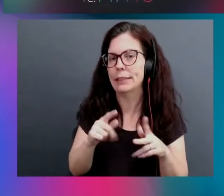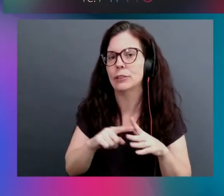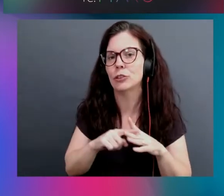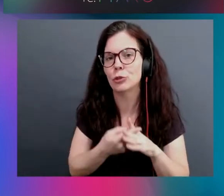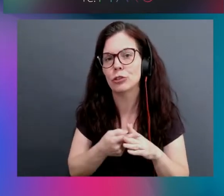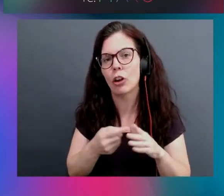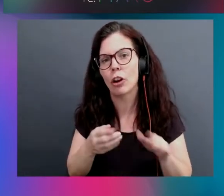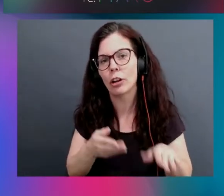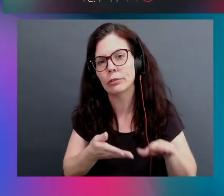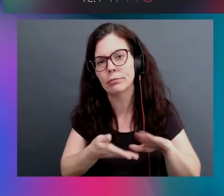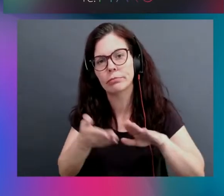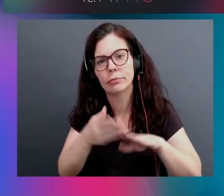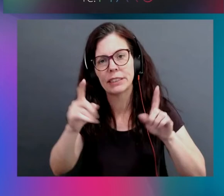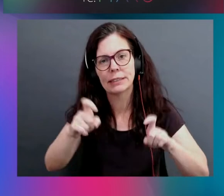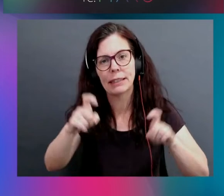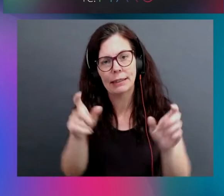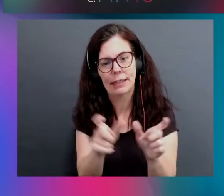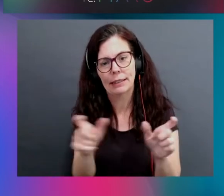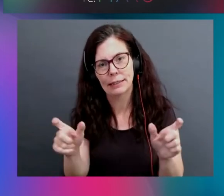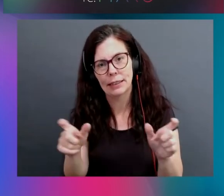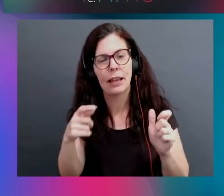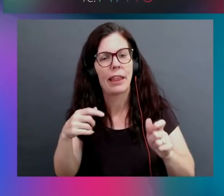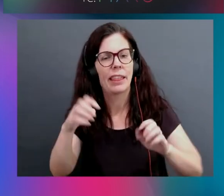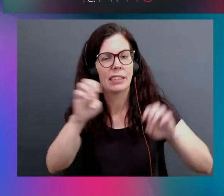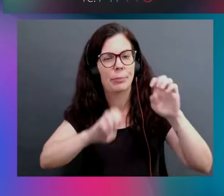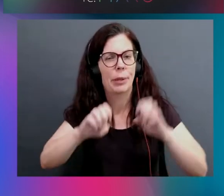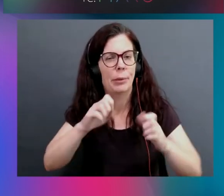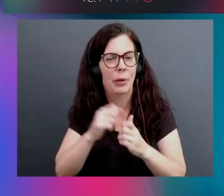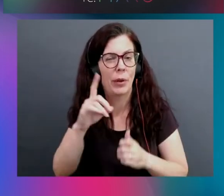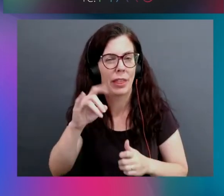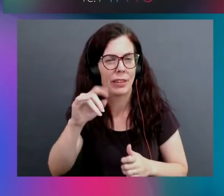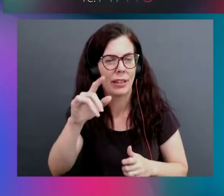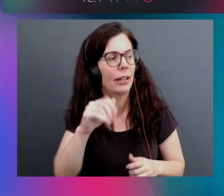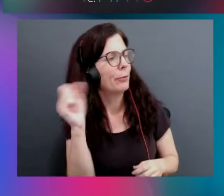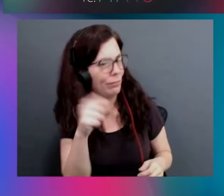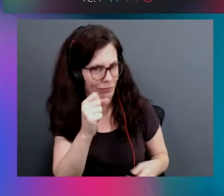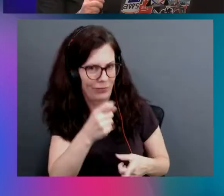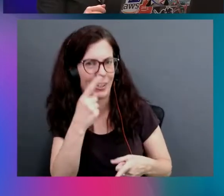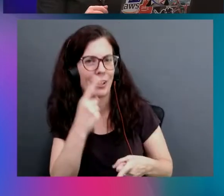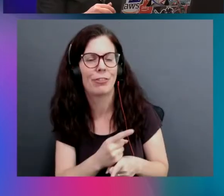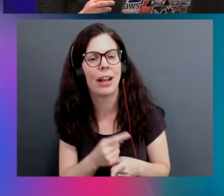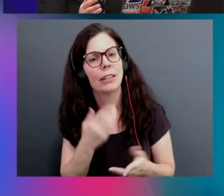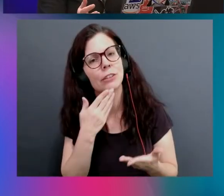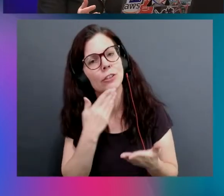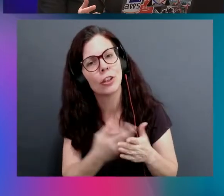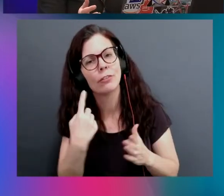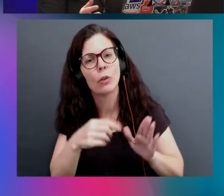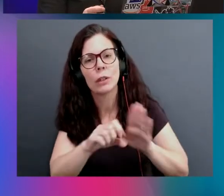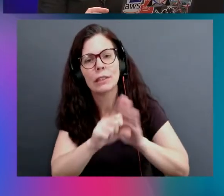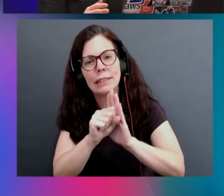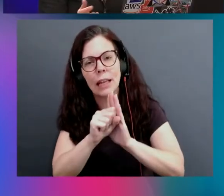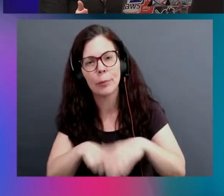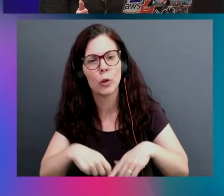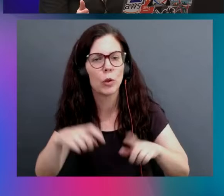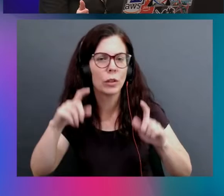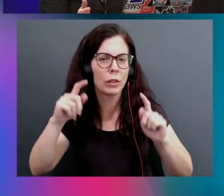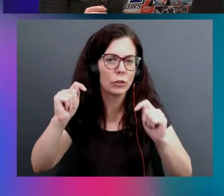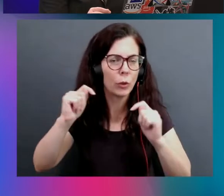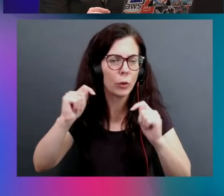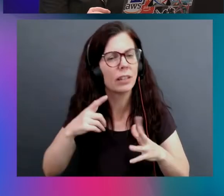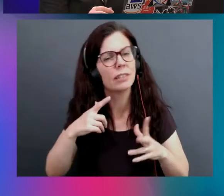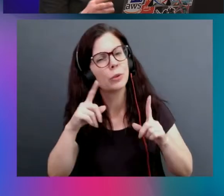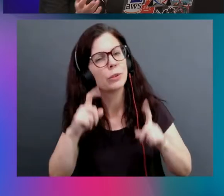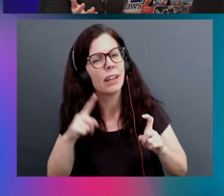and experiment with the data. Exactly, exactly. It's meant for tutorials, samples, just kind of trying out the data, trying to see what